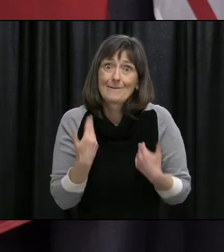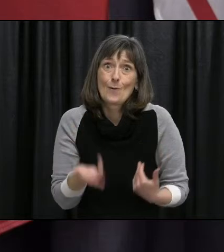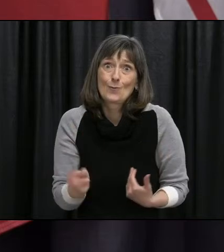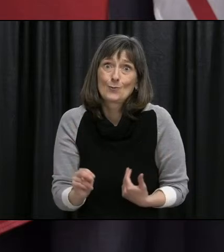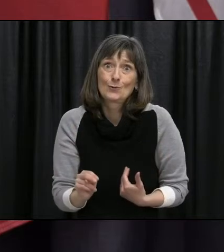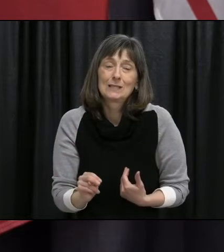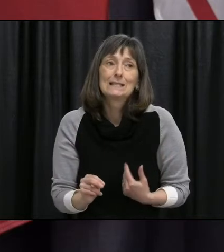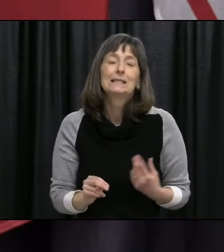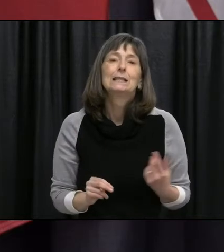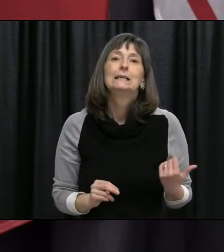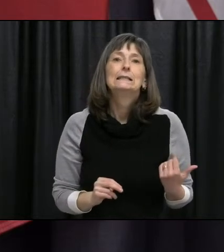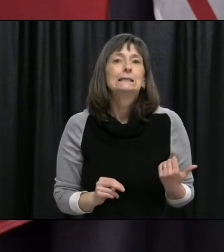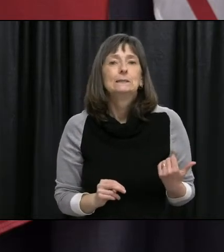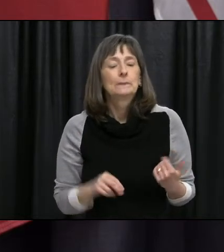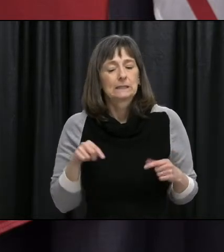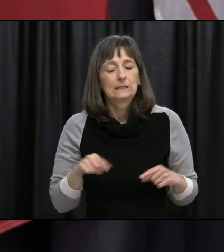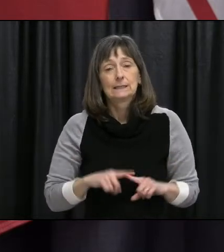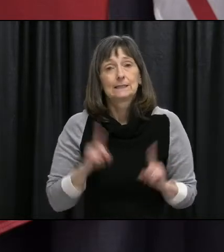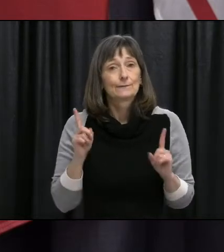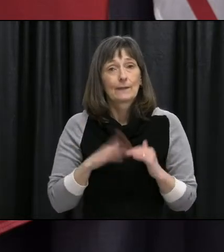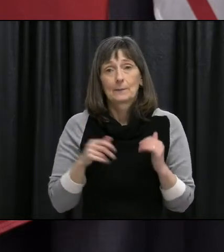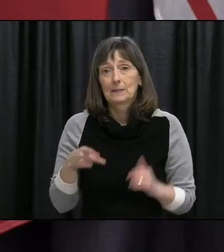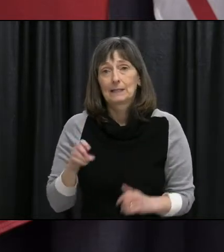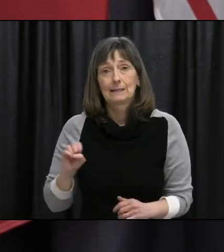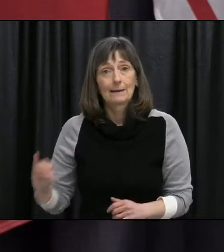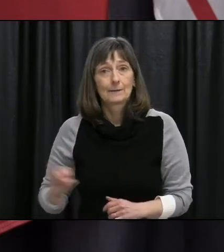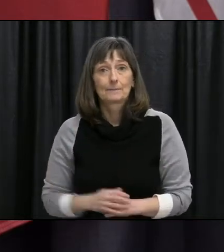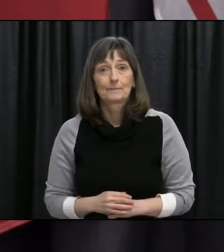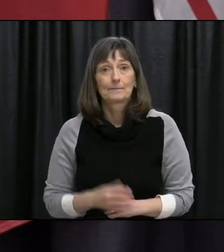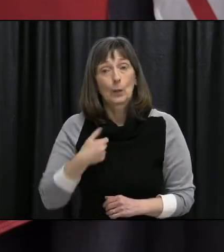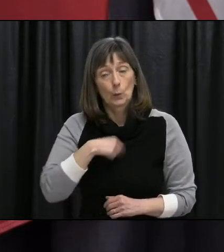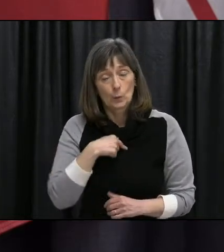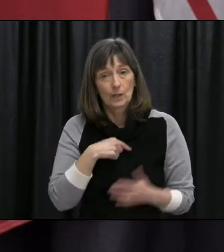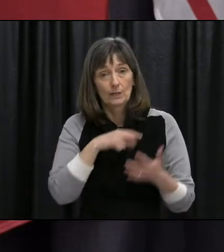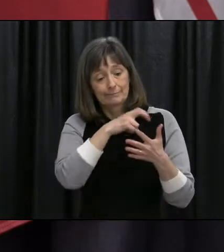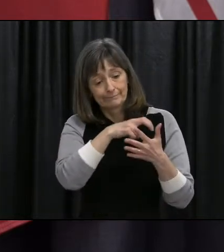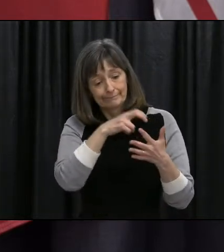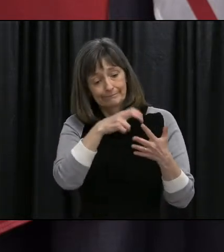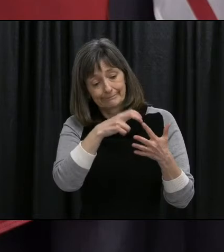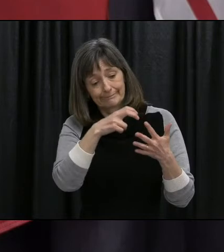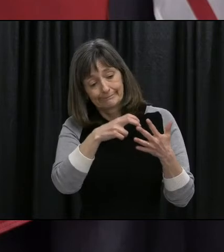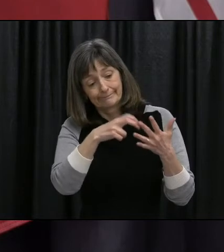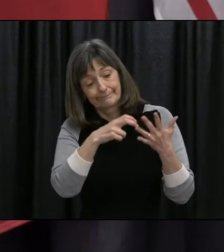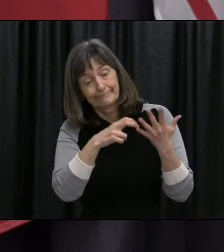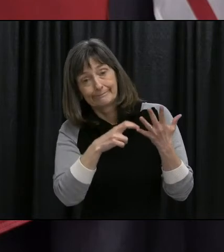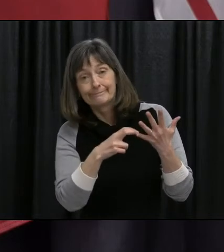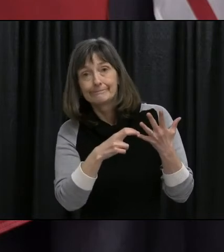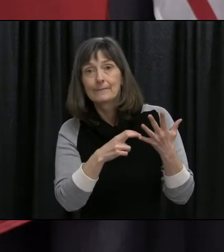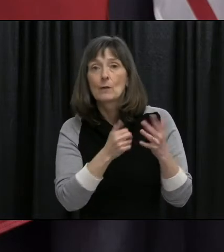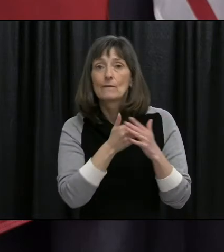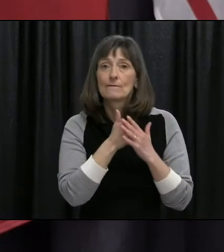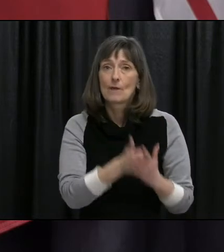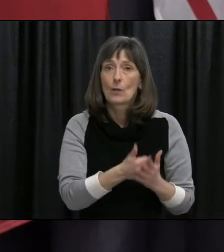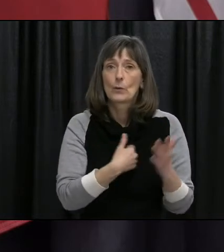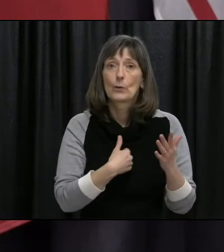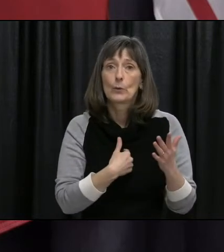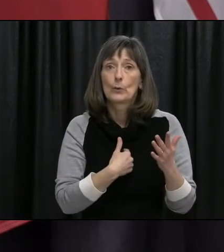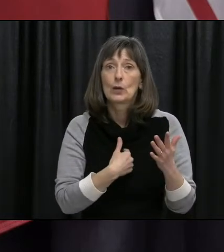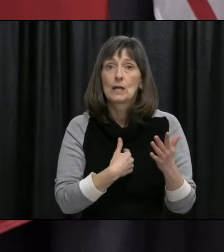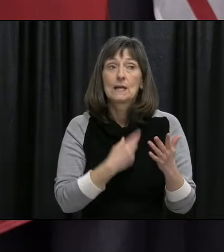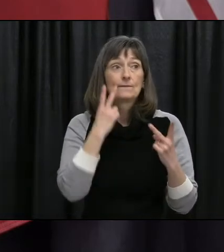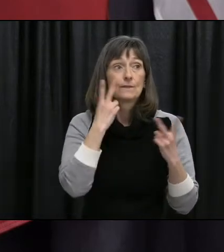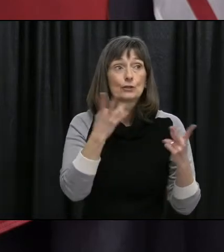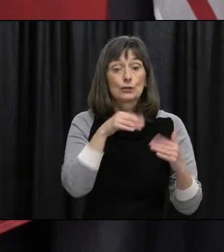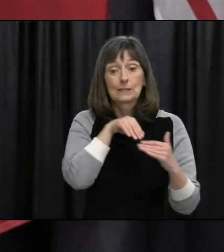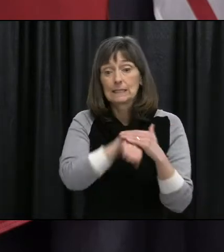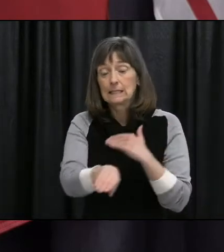And so right now that, we put those alert levels in place that do not include people traveling for extended stay coming in